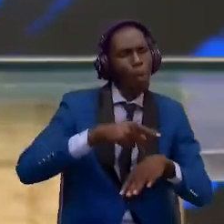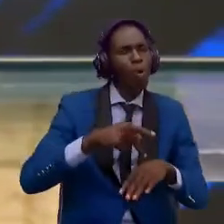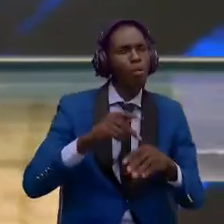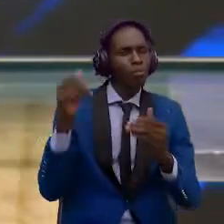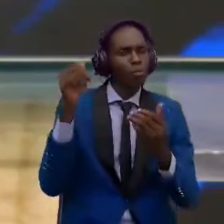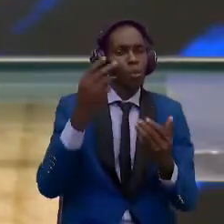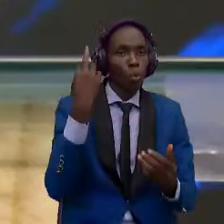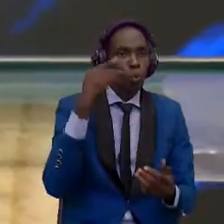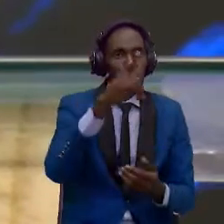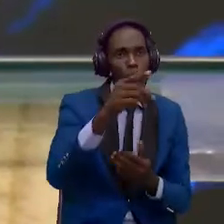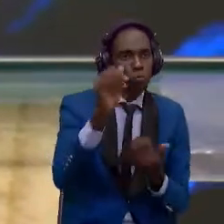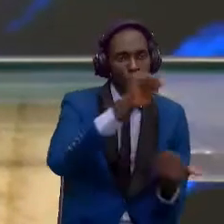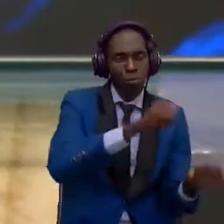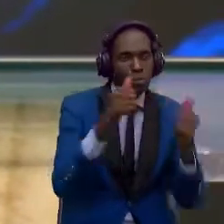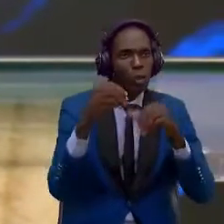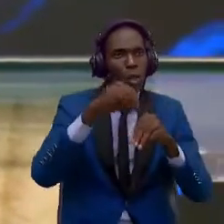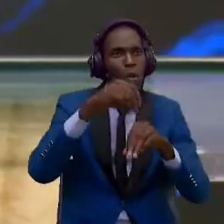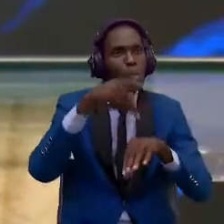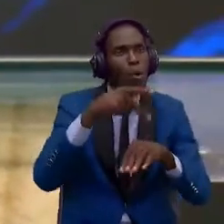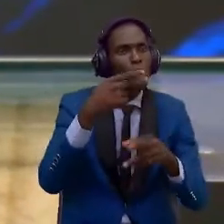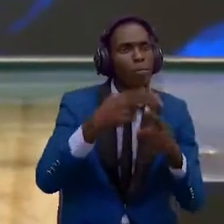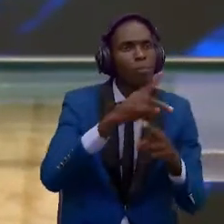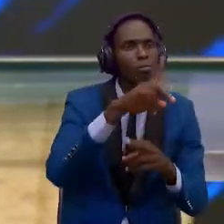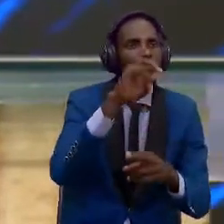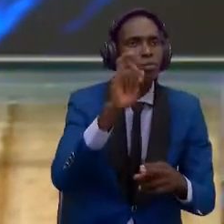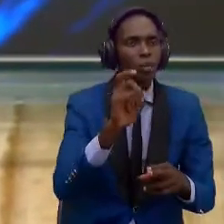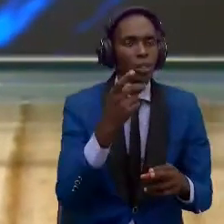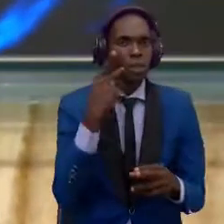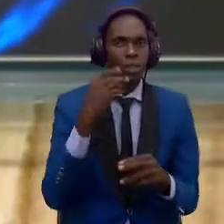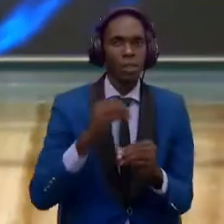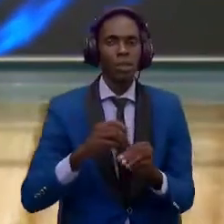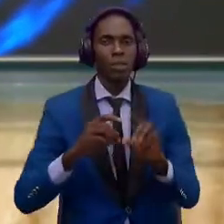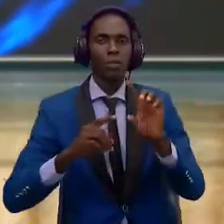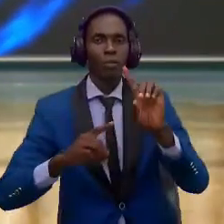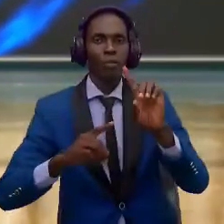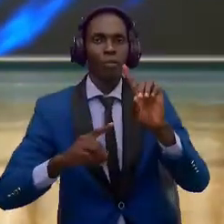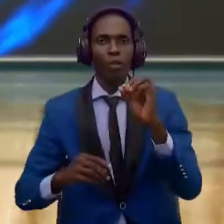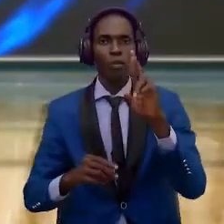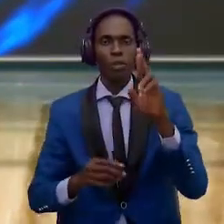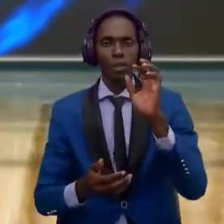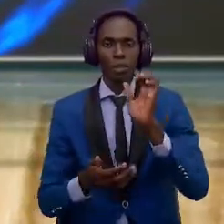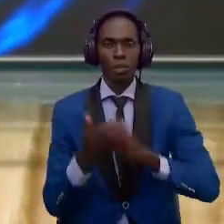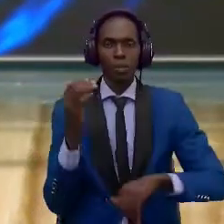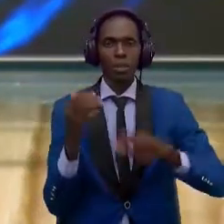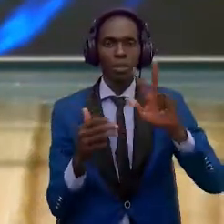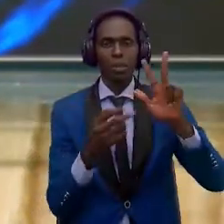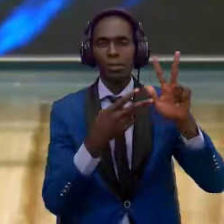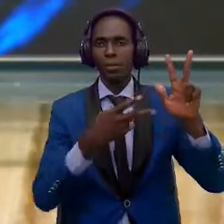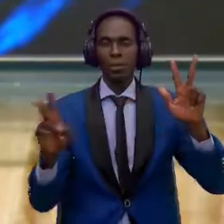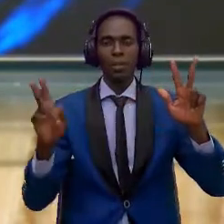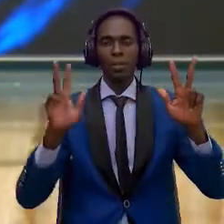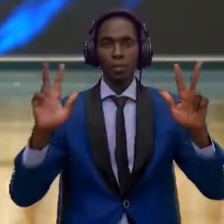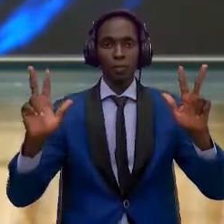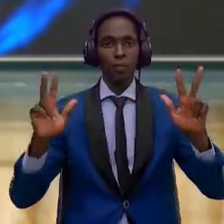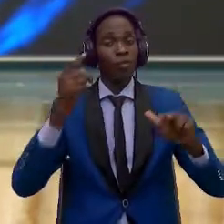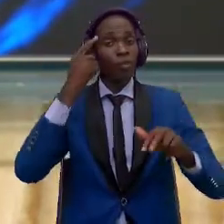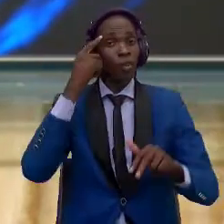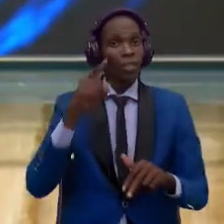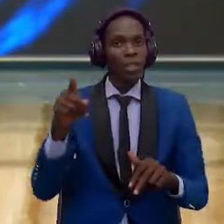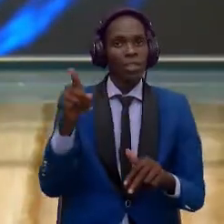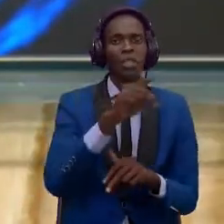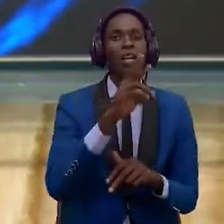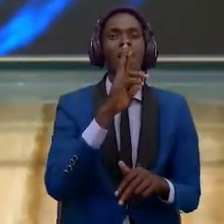the name of Paul? Look at chapter 3, 1 Corinthians chapter 3, and I'm reading from verse 3. For ye are